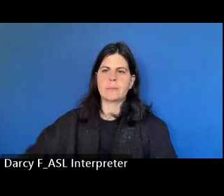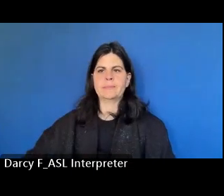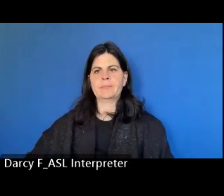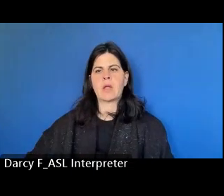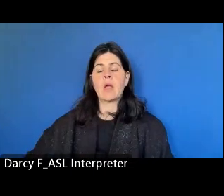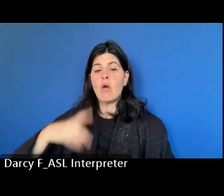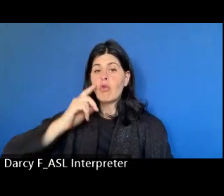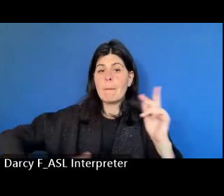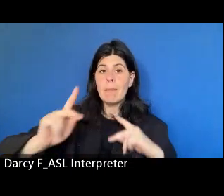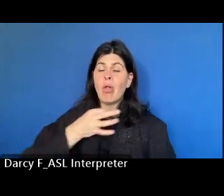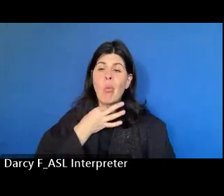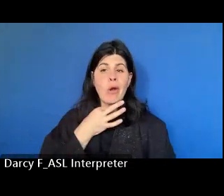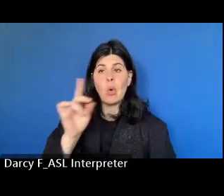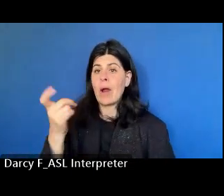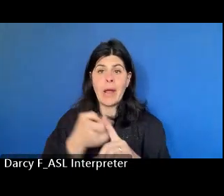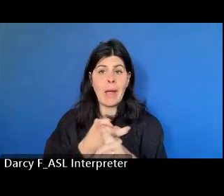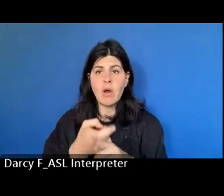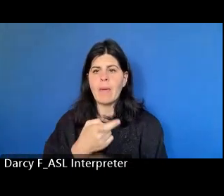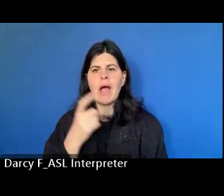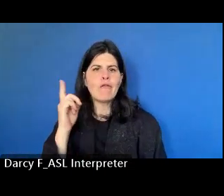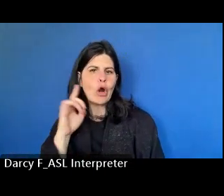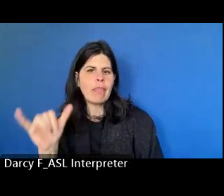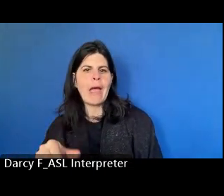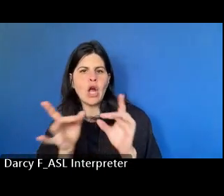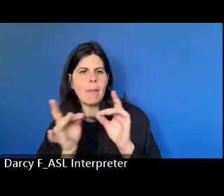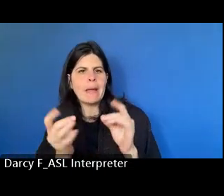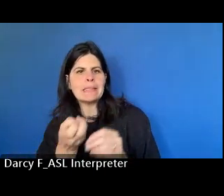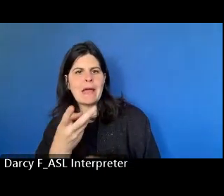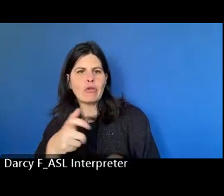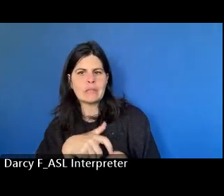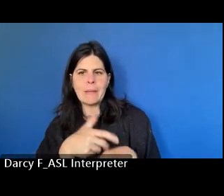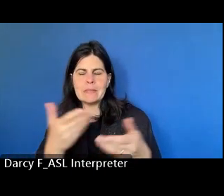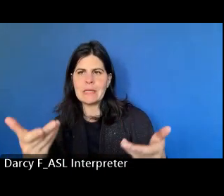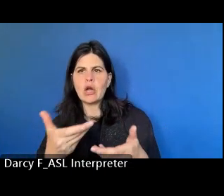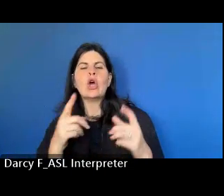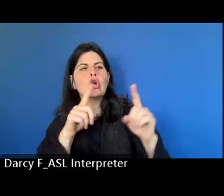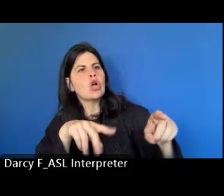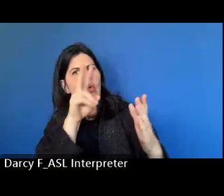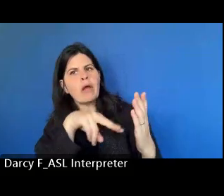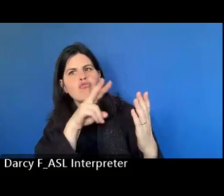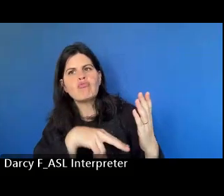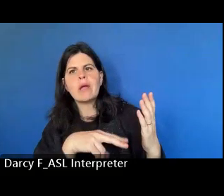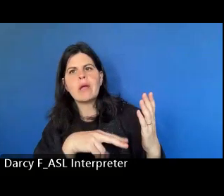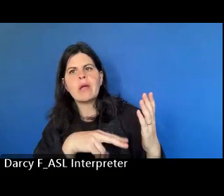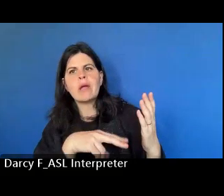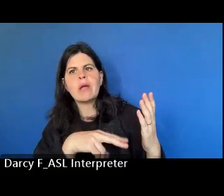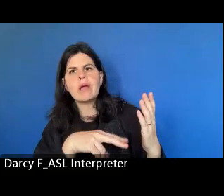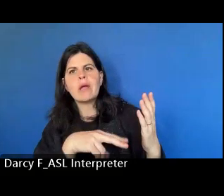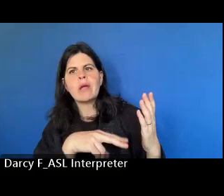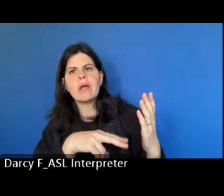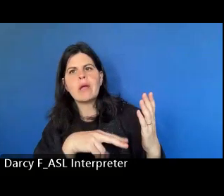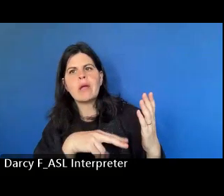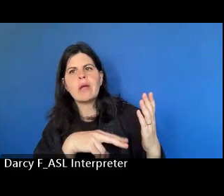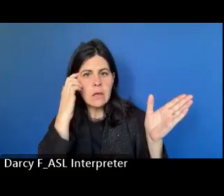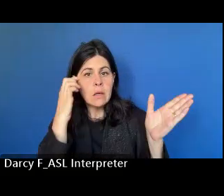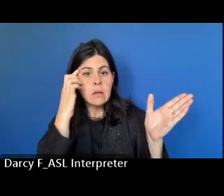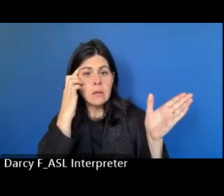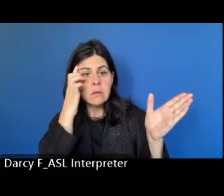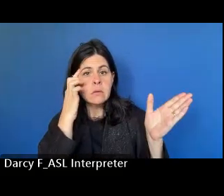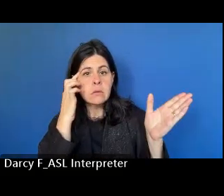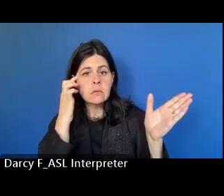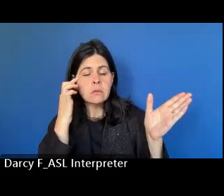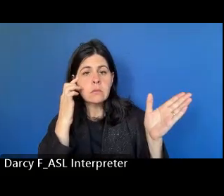where this came from, because I've heard that comment several times here, go read the publicly available United Nations Agenda 2030 Goals for